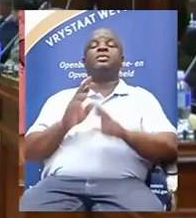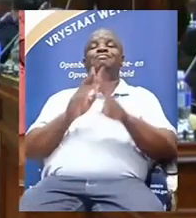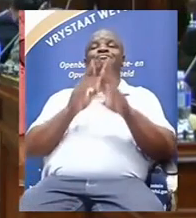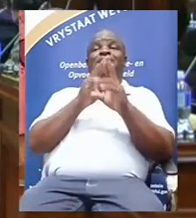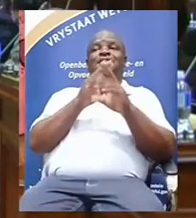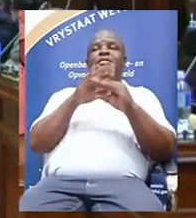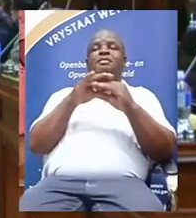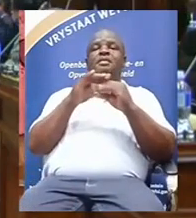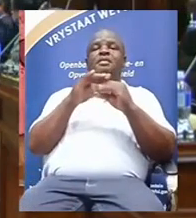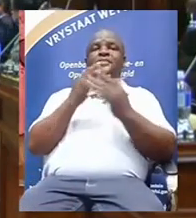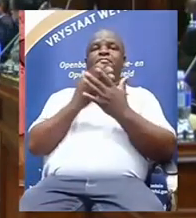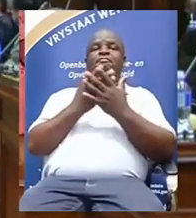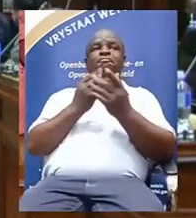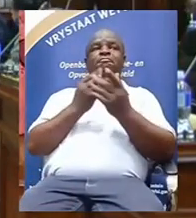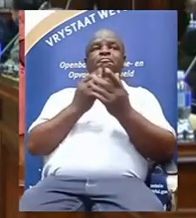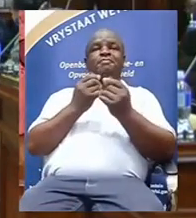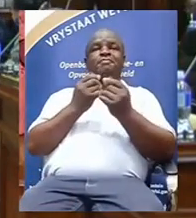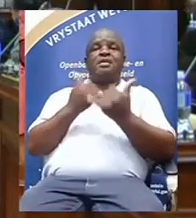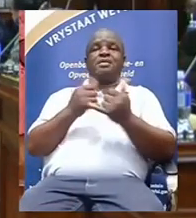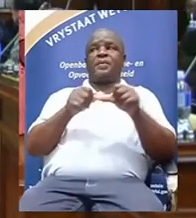Proceed